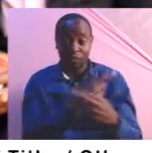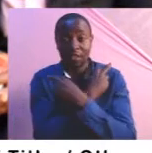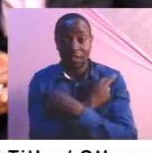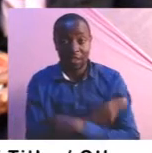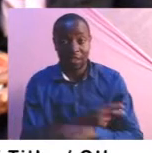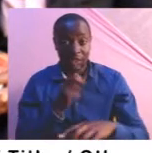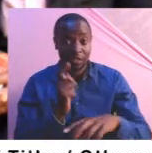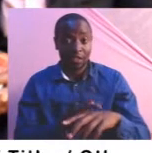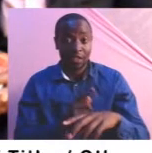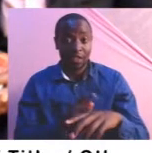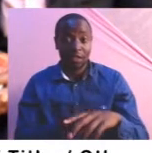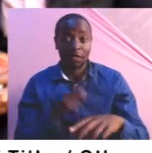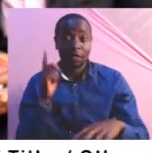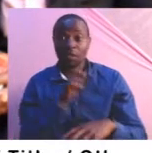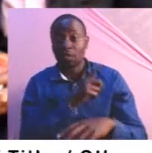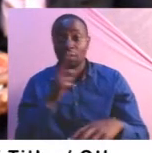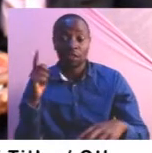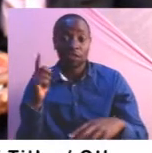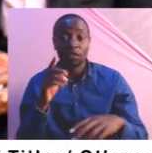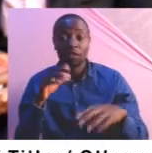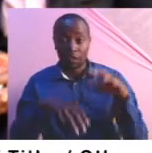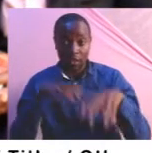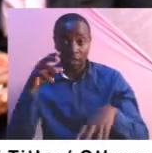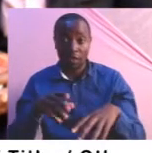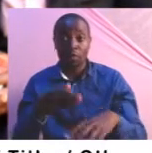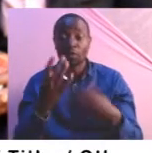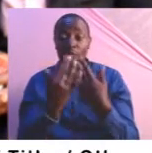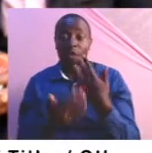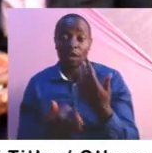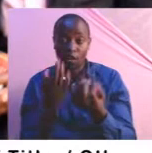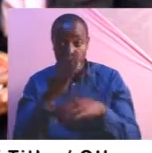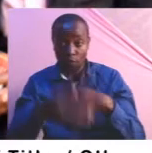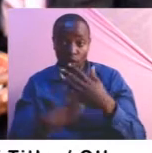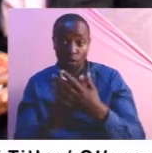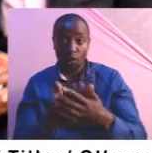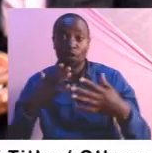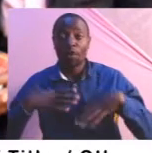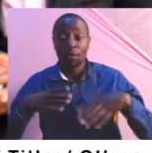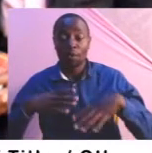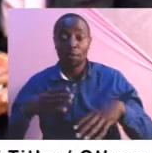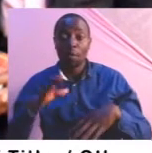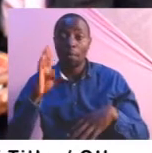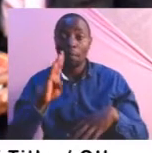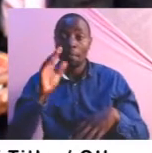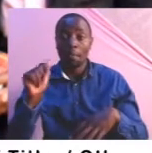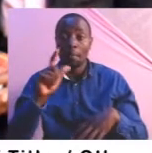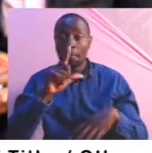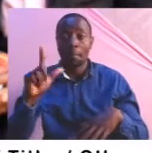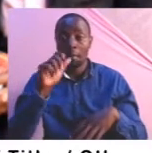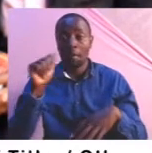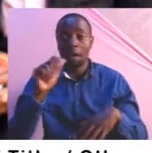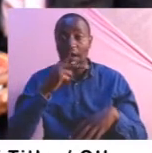he devours his prey and drinks the blood of his victims. Then Balak said to Balaam, neither curse